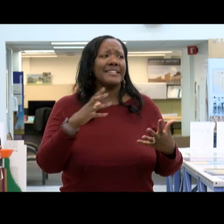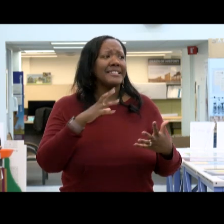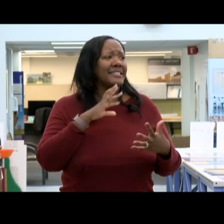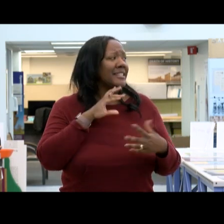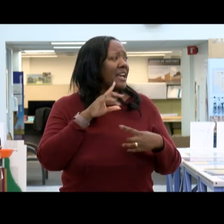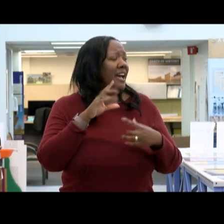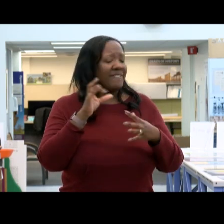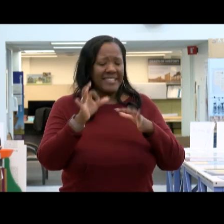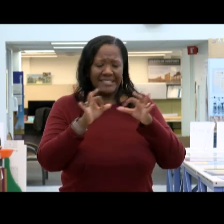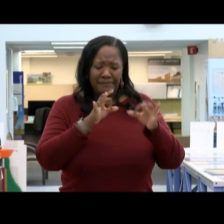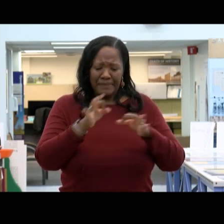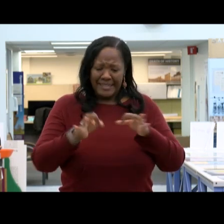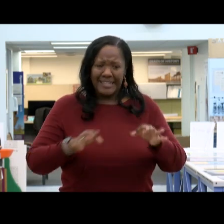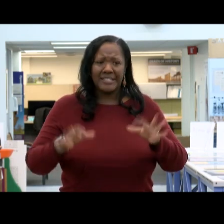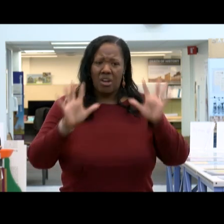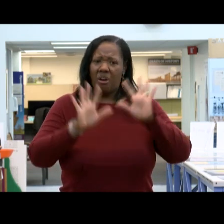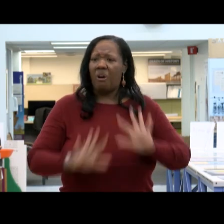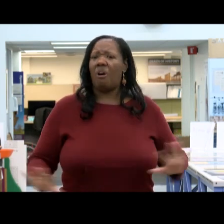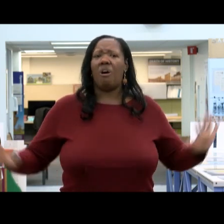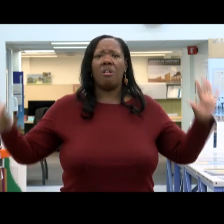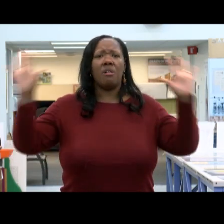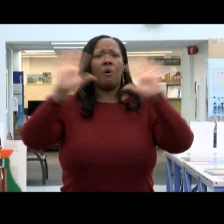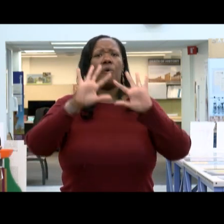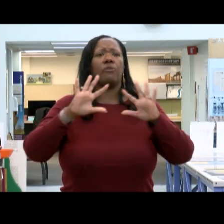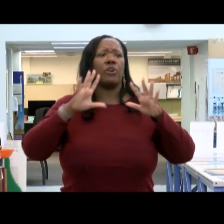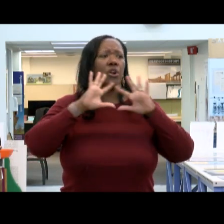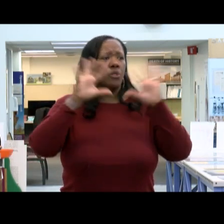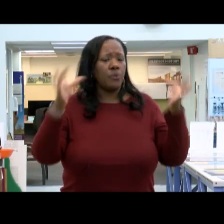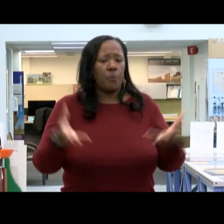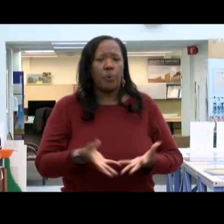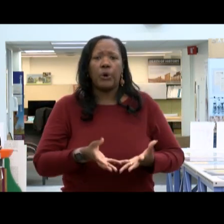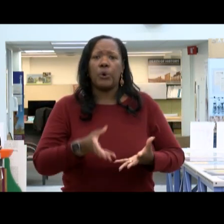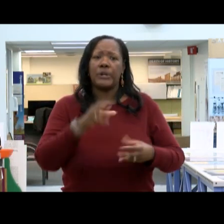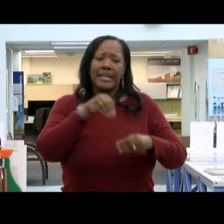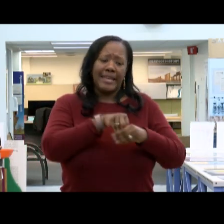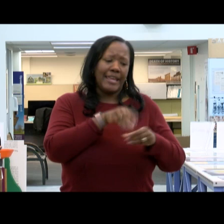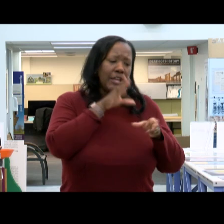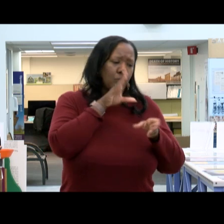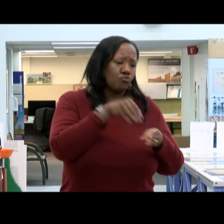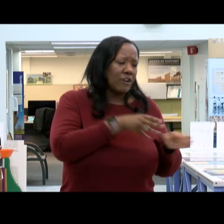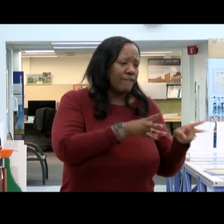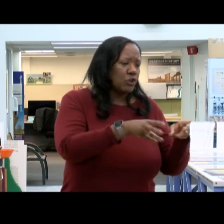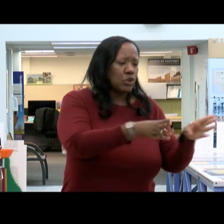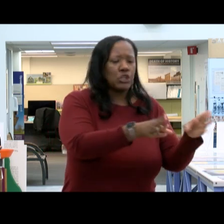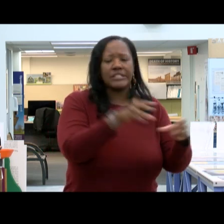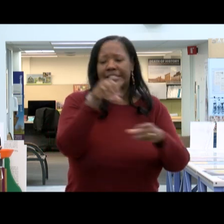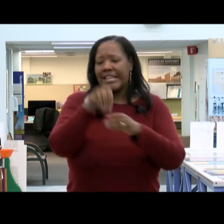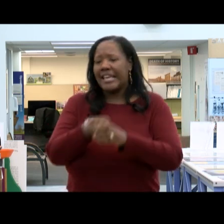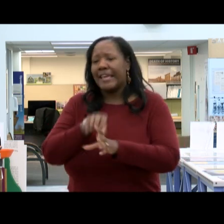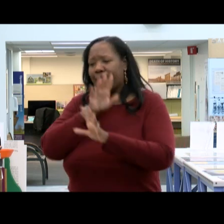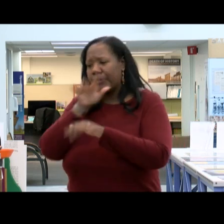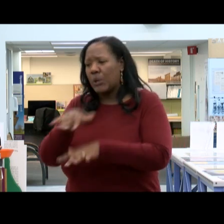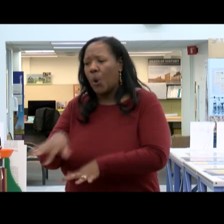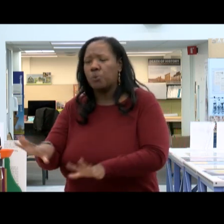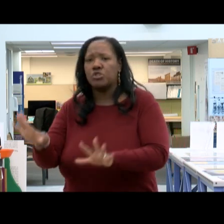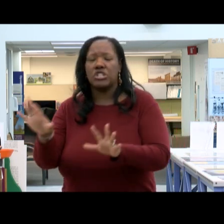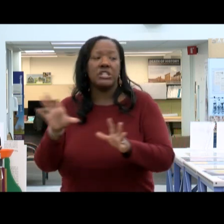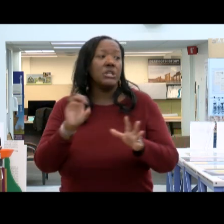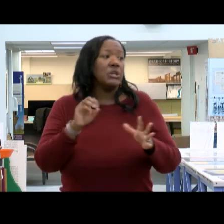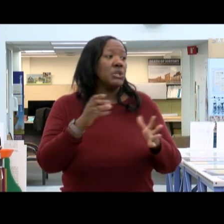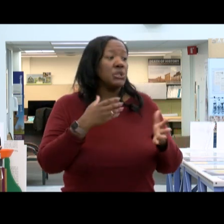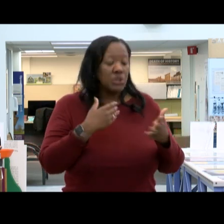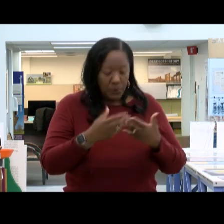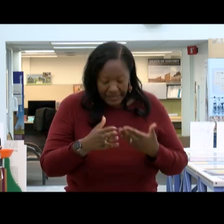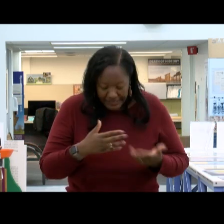tiny beads floating all over the world in the oceans and the rivers and stuff. And they're around for, you know, let's face it, forever. So even though the